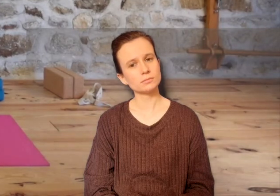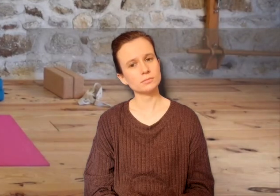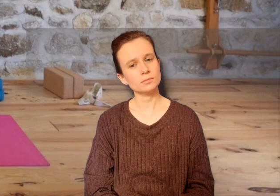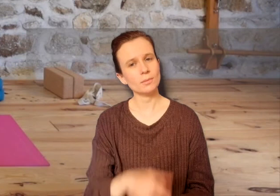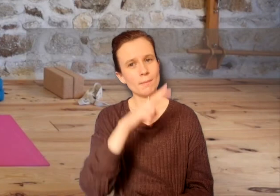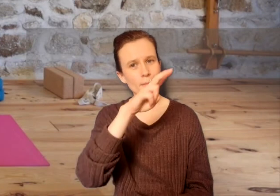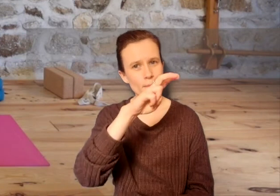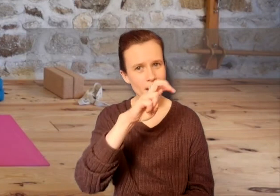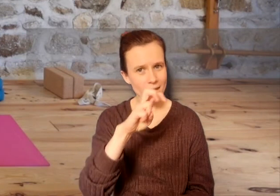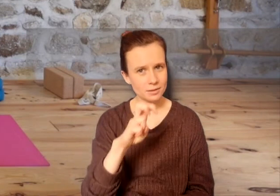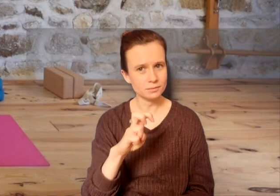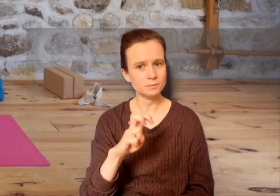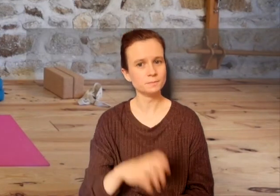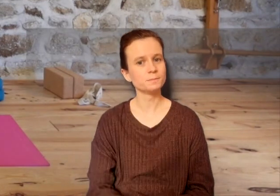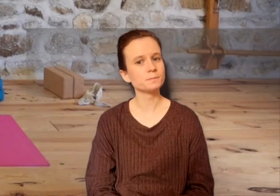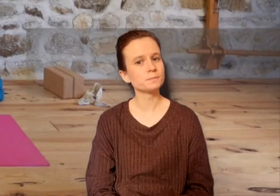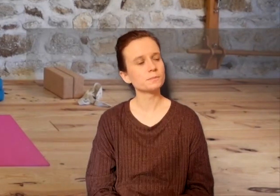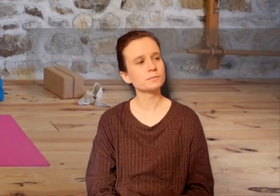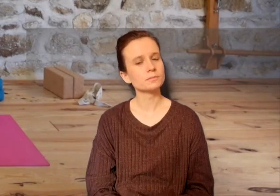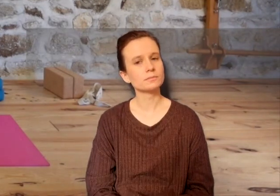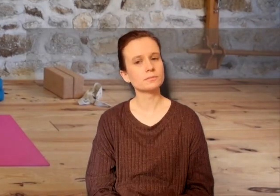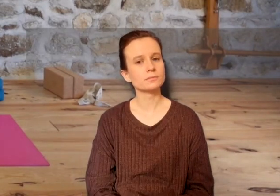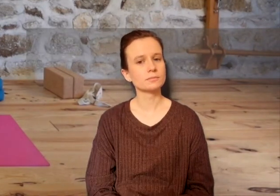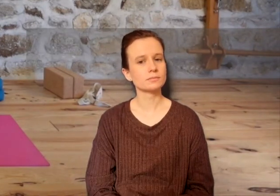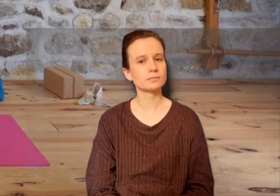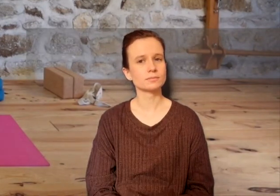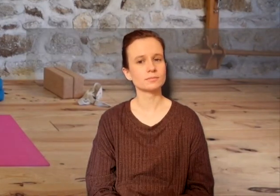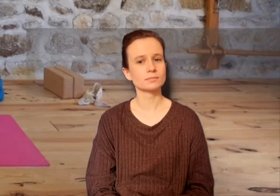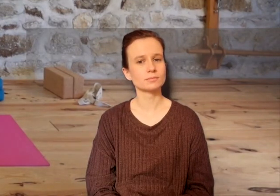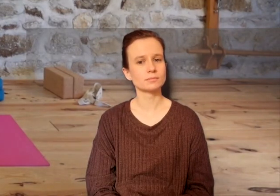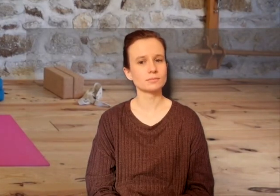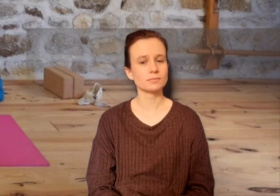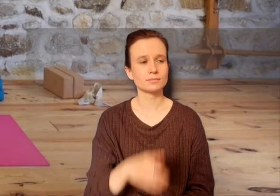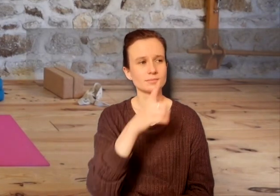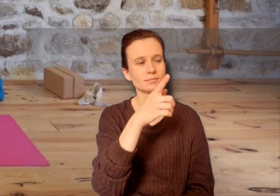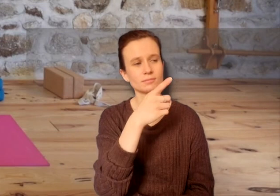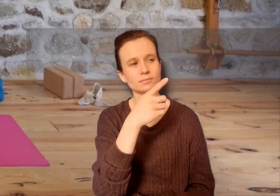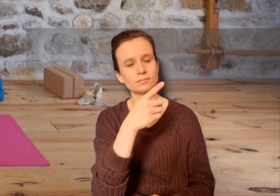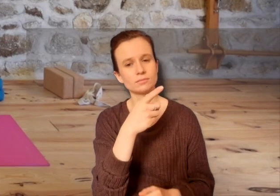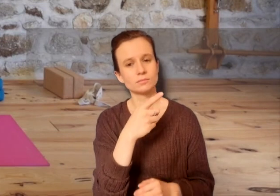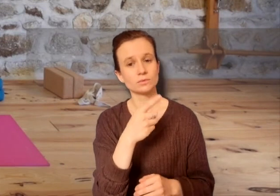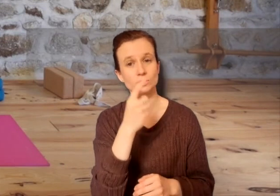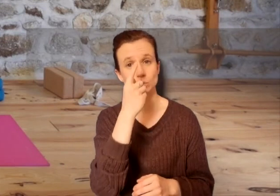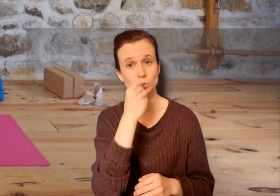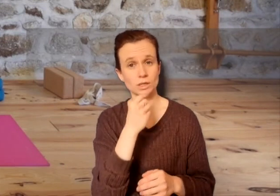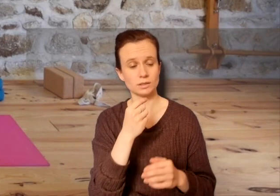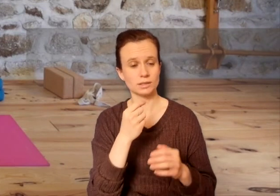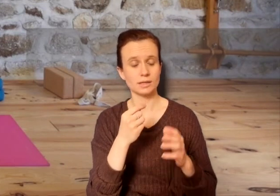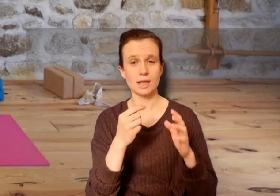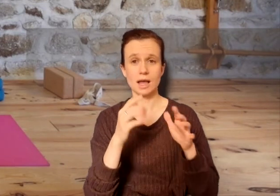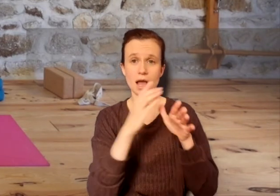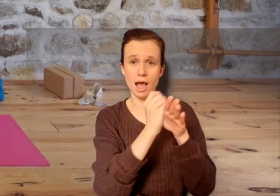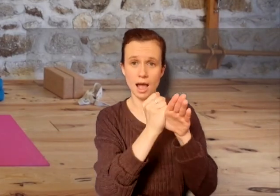floor. From there, you're going to bend the knees, and we're going to find what's called a happy baby pose. You